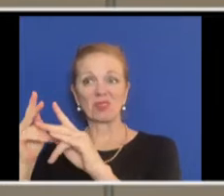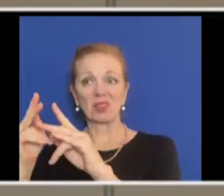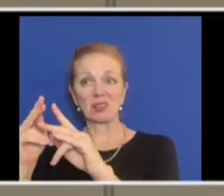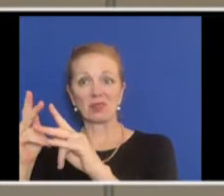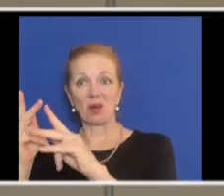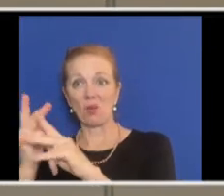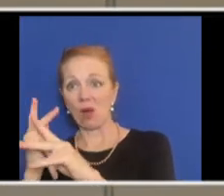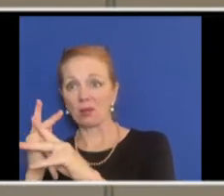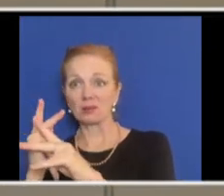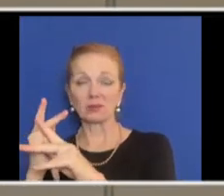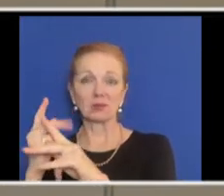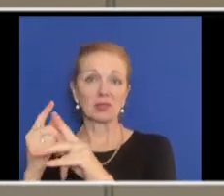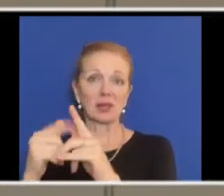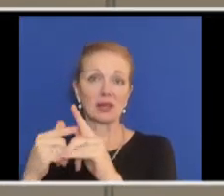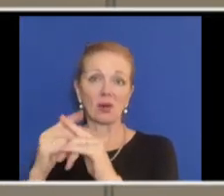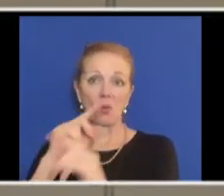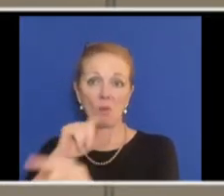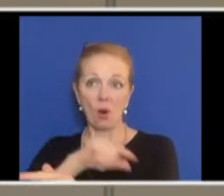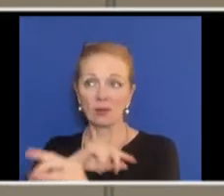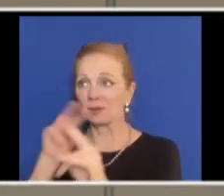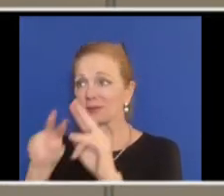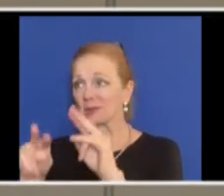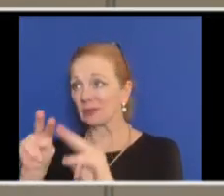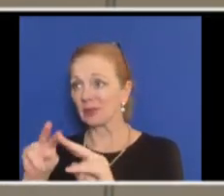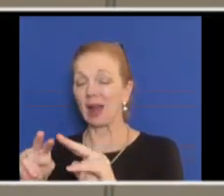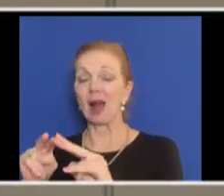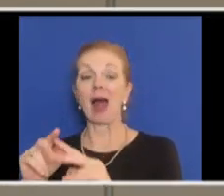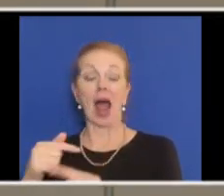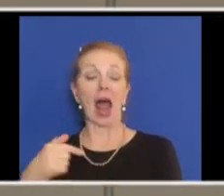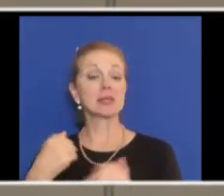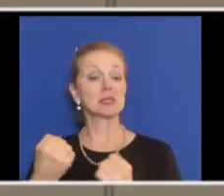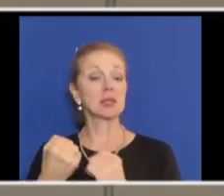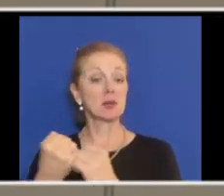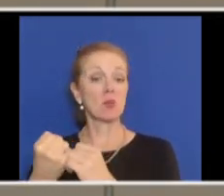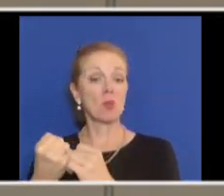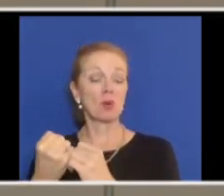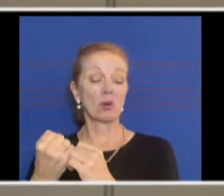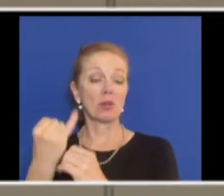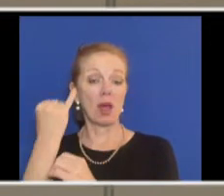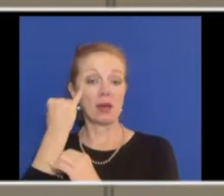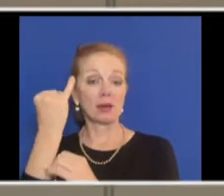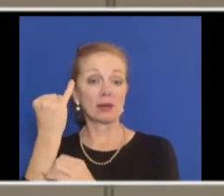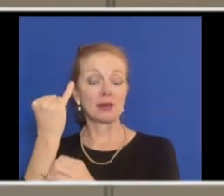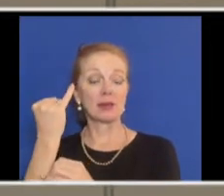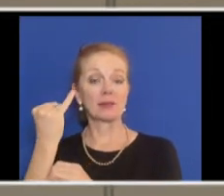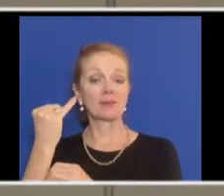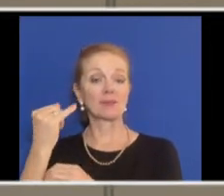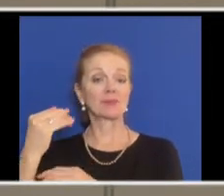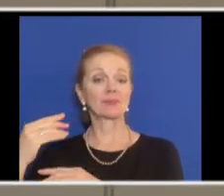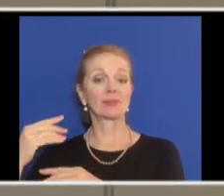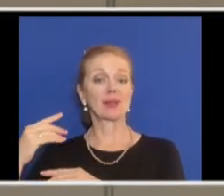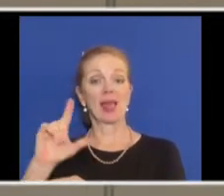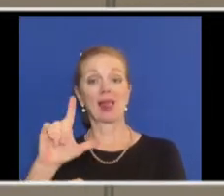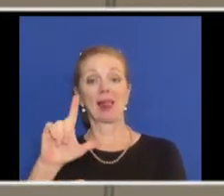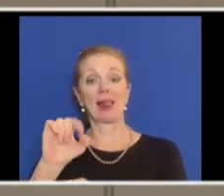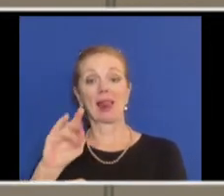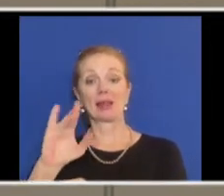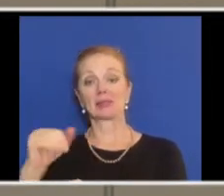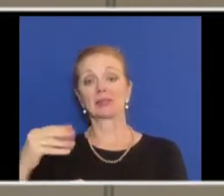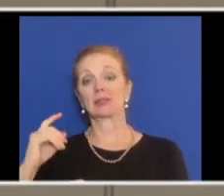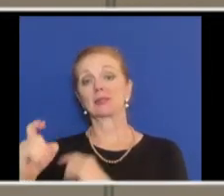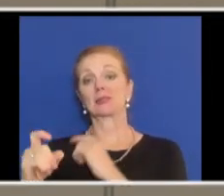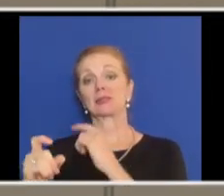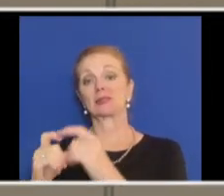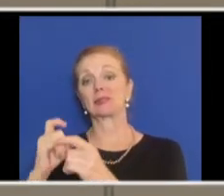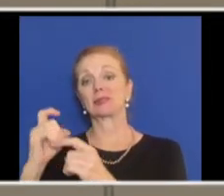qualitatively and I stand behind the idea that um the legacy of of some of